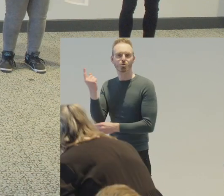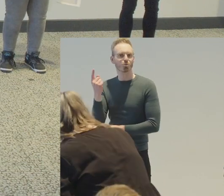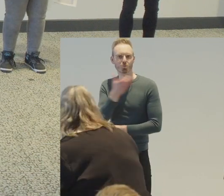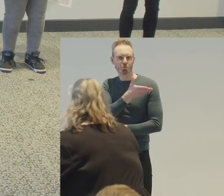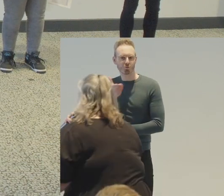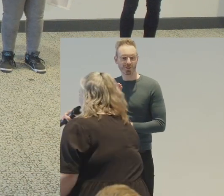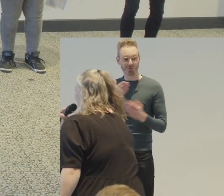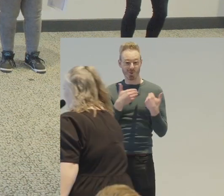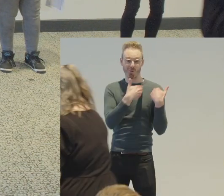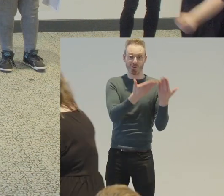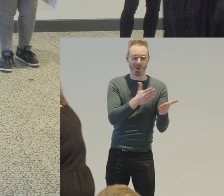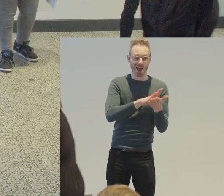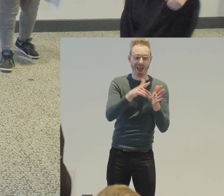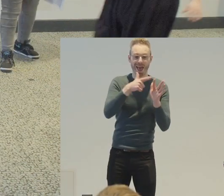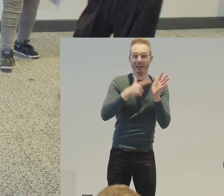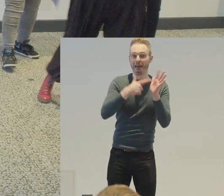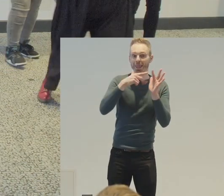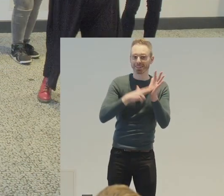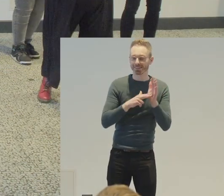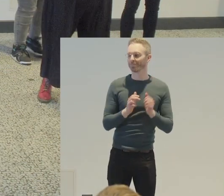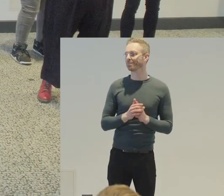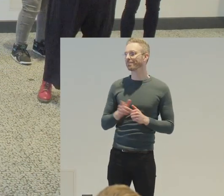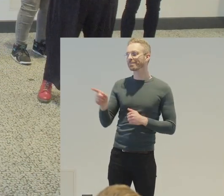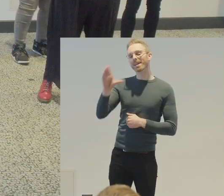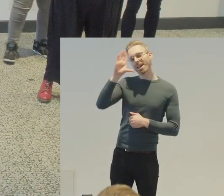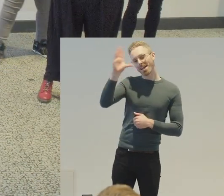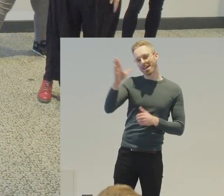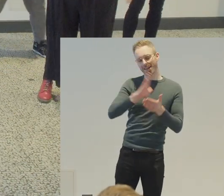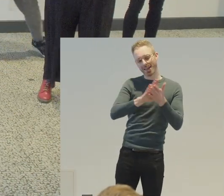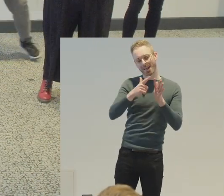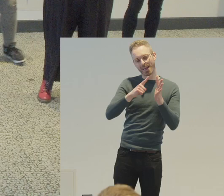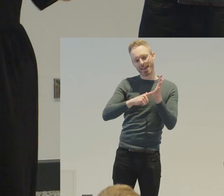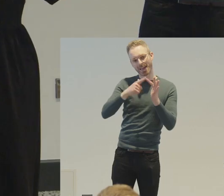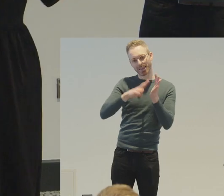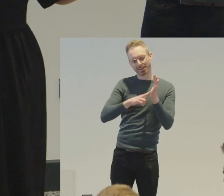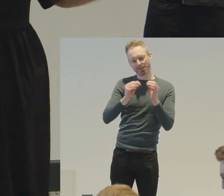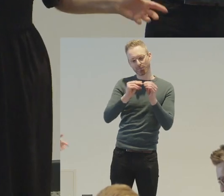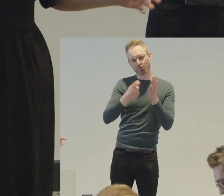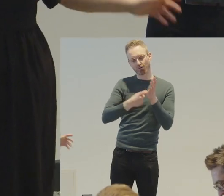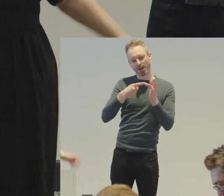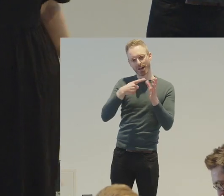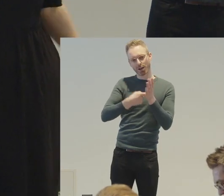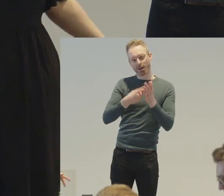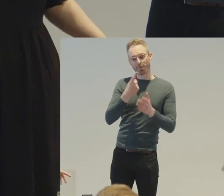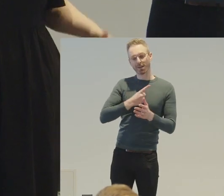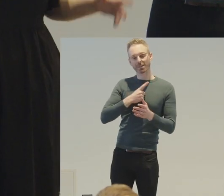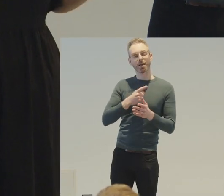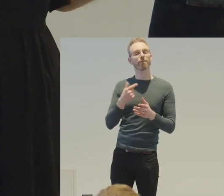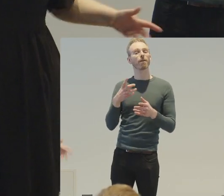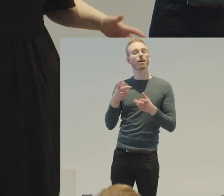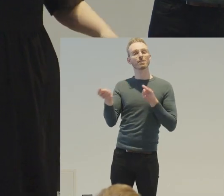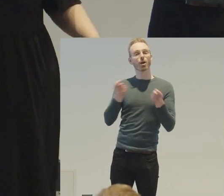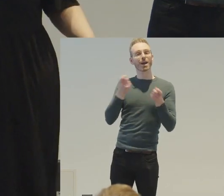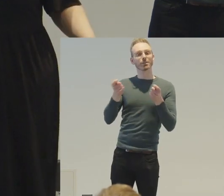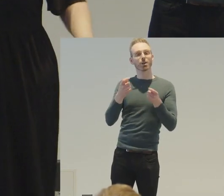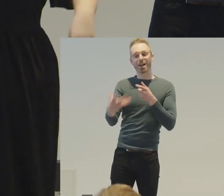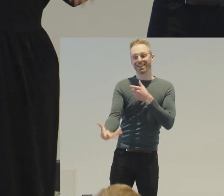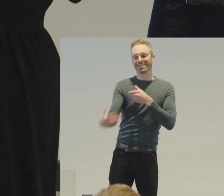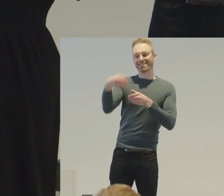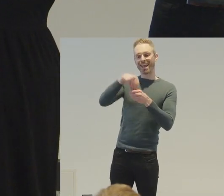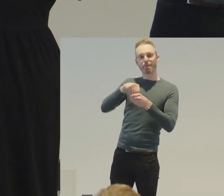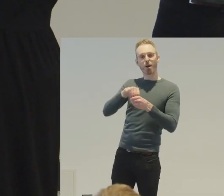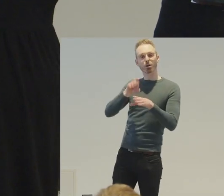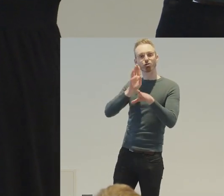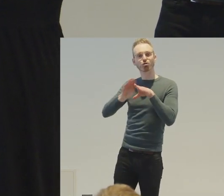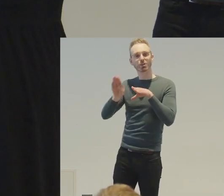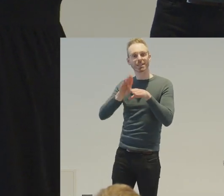Helen. Hello. Hi. Hello, I'm Helen Breyer. I'm the Director of Take Part and Train at Access All Areas.